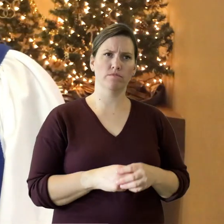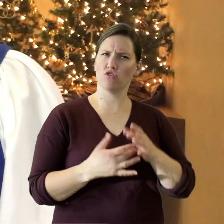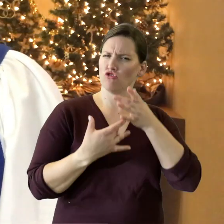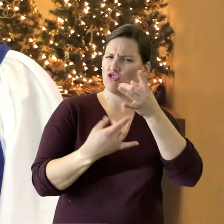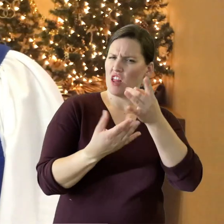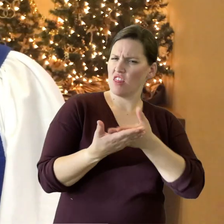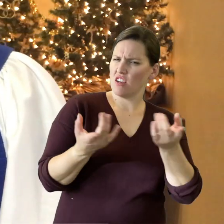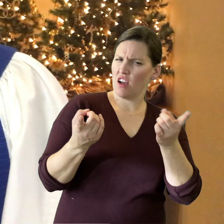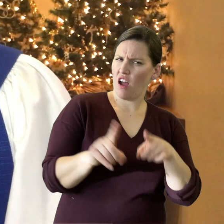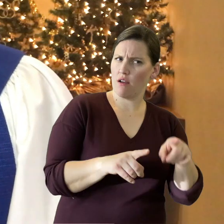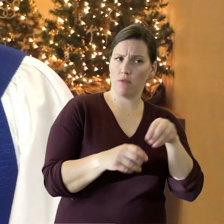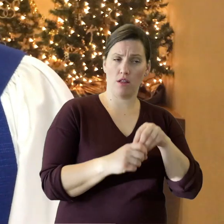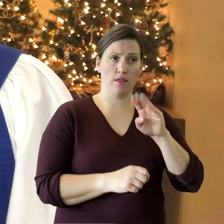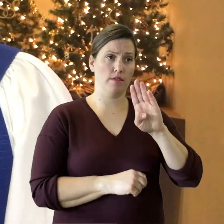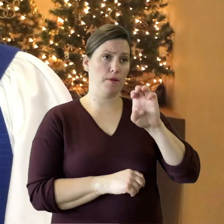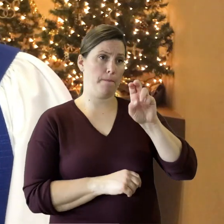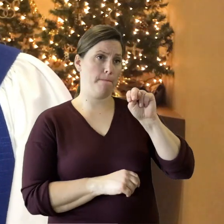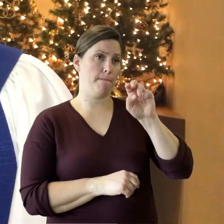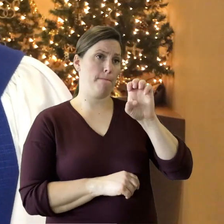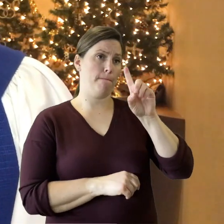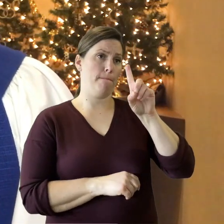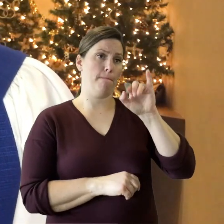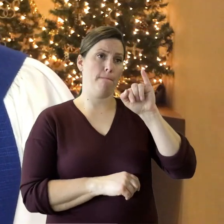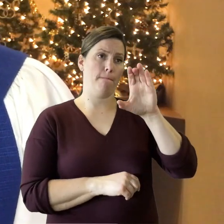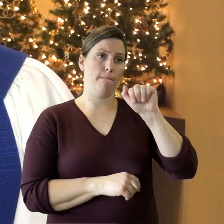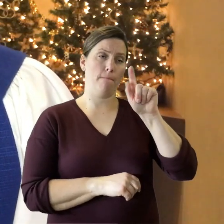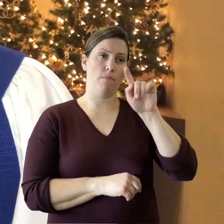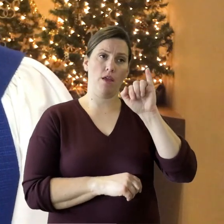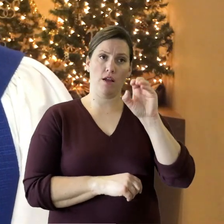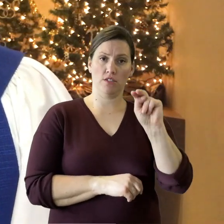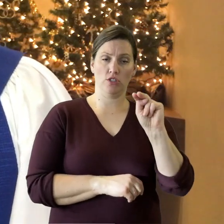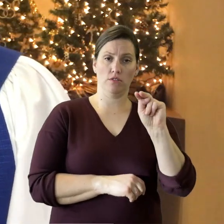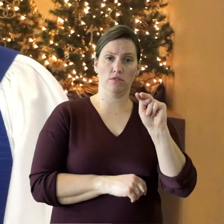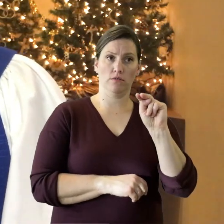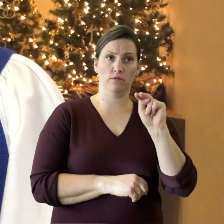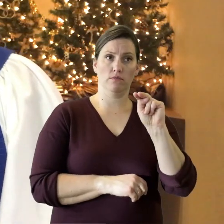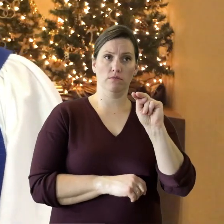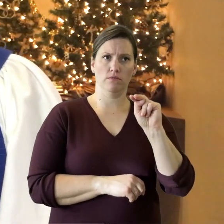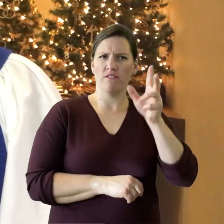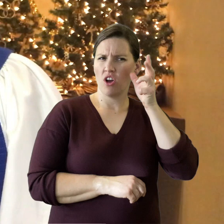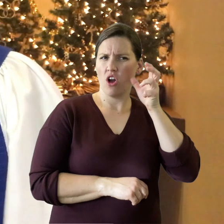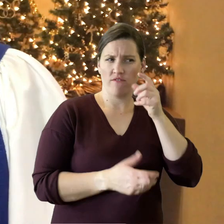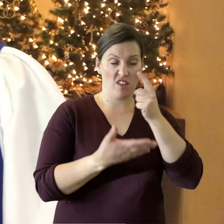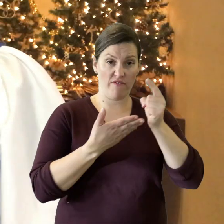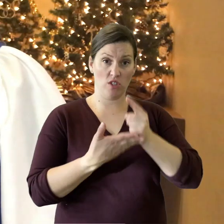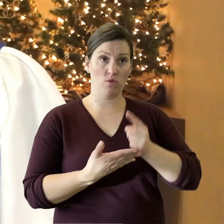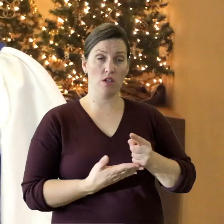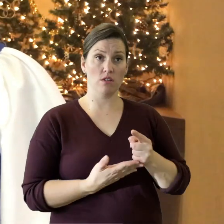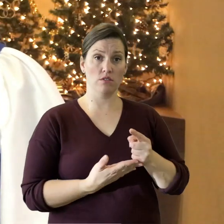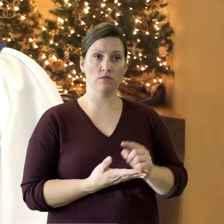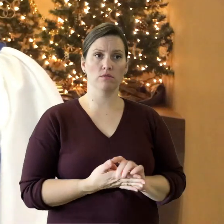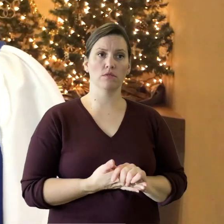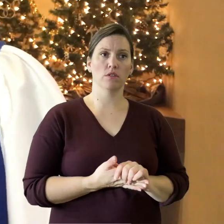thing happens in the benediction that we hear in worship each week. Here's the